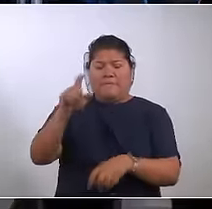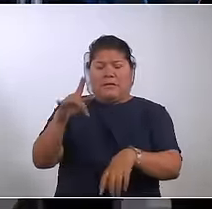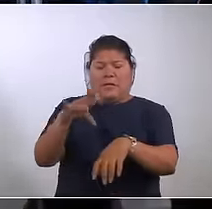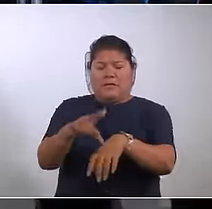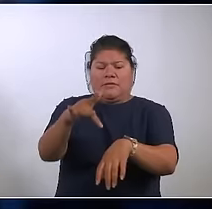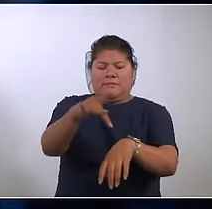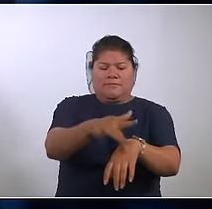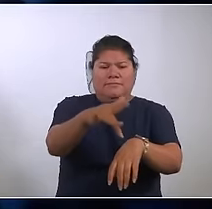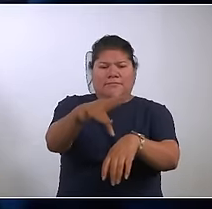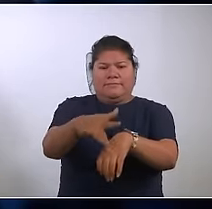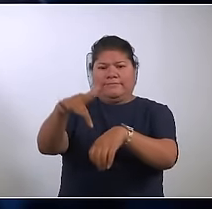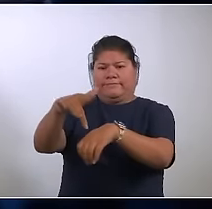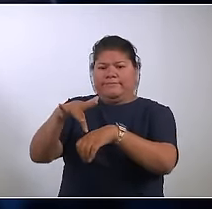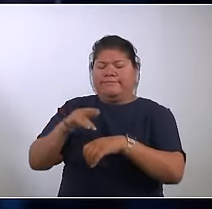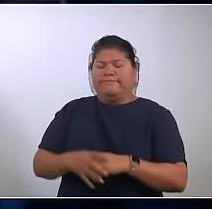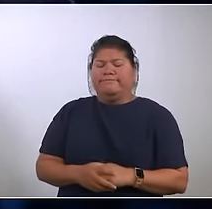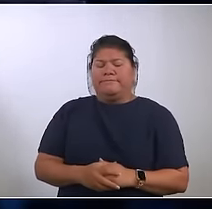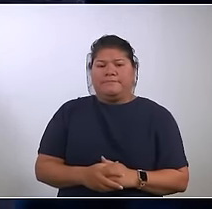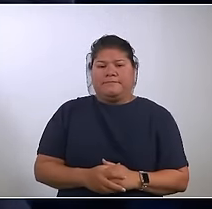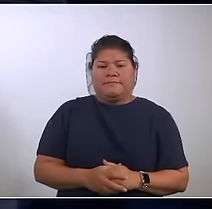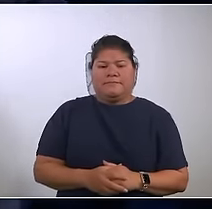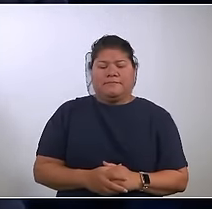touched. Tiene que ser tocado.